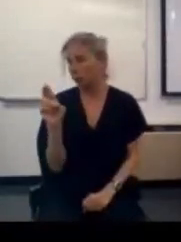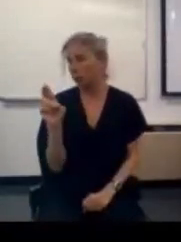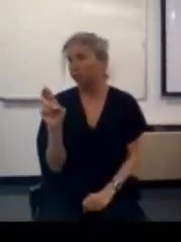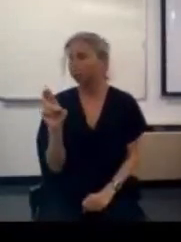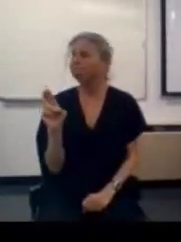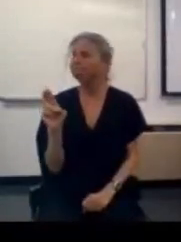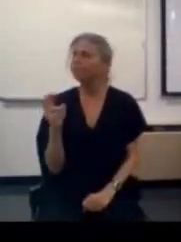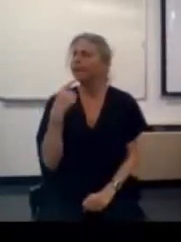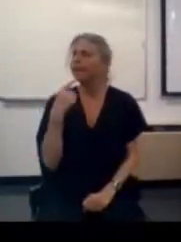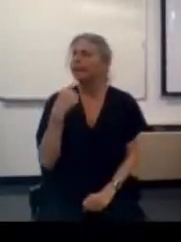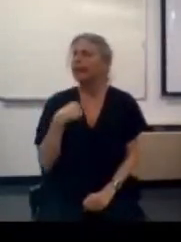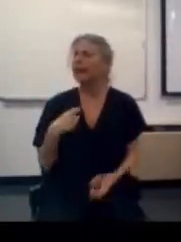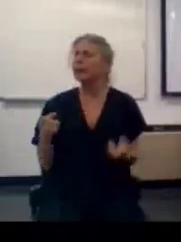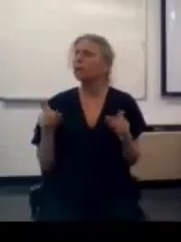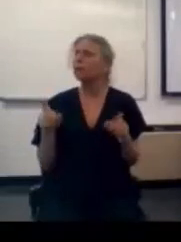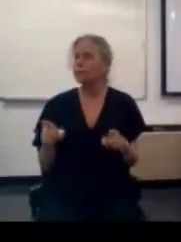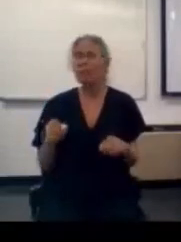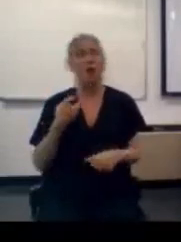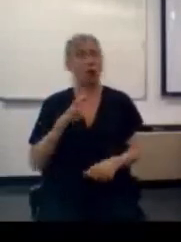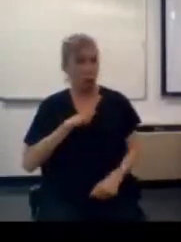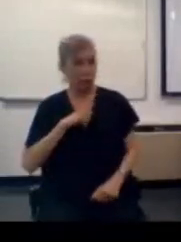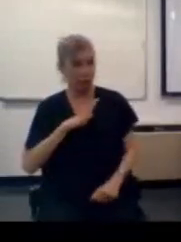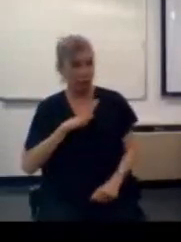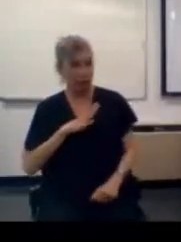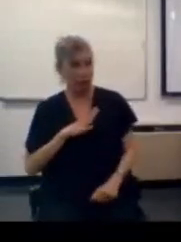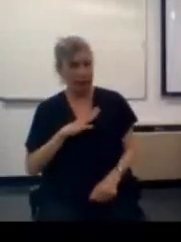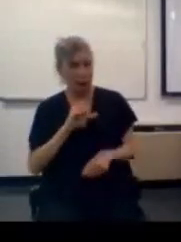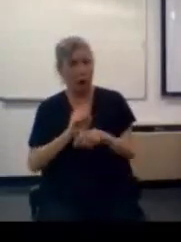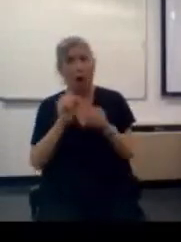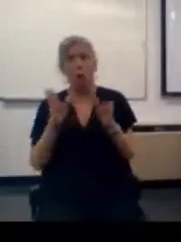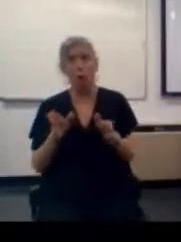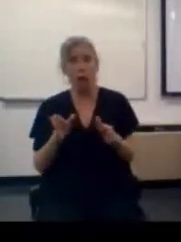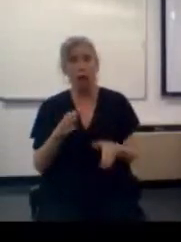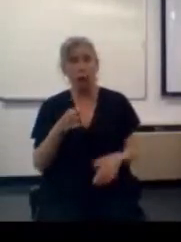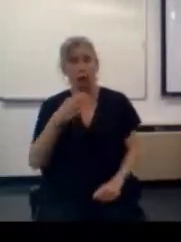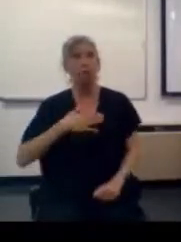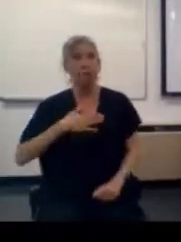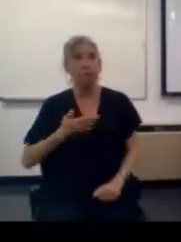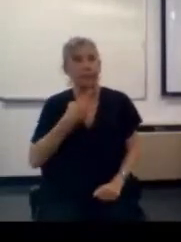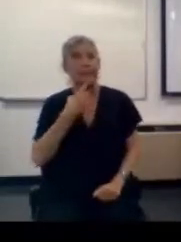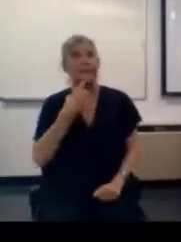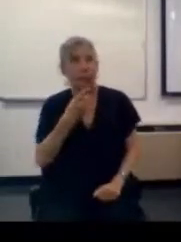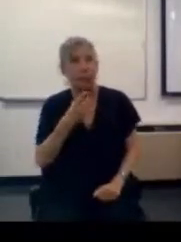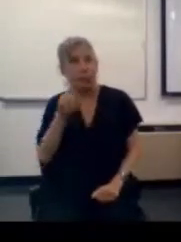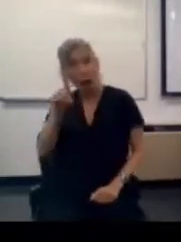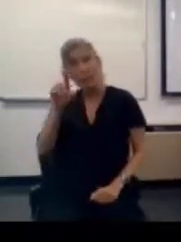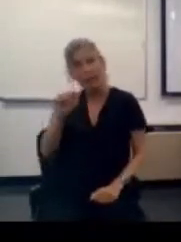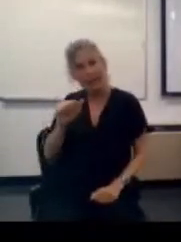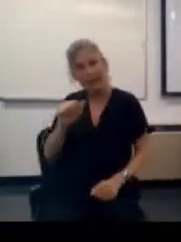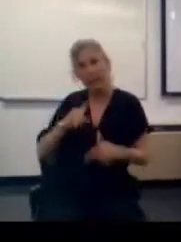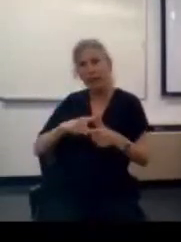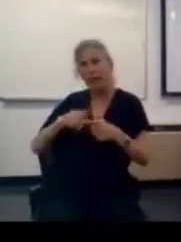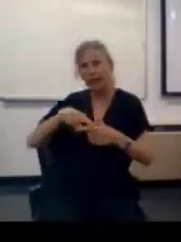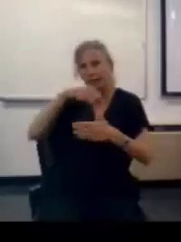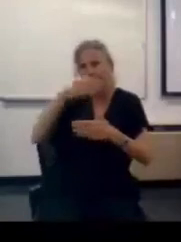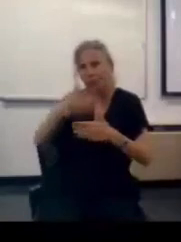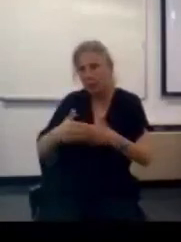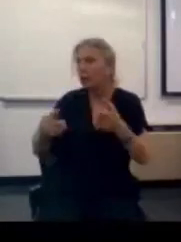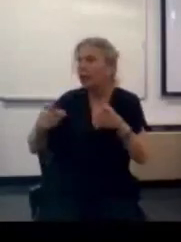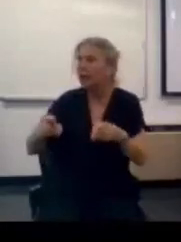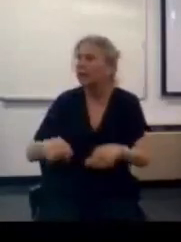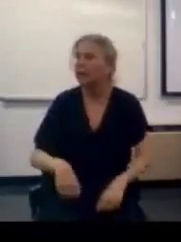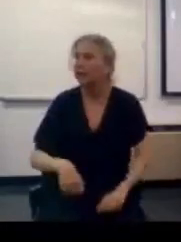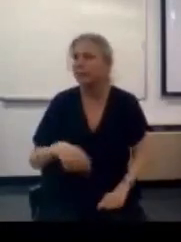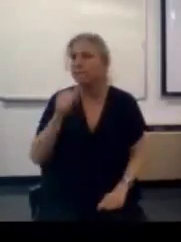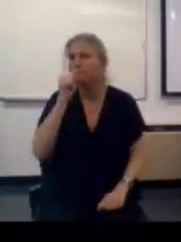organization through that process. Tell us first what happens after disclosure. I think people in the room are probably also thinking about their privacy. So